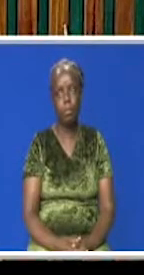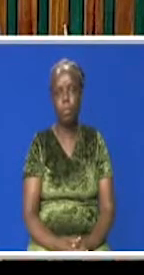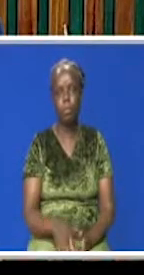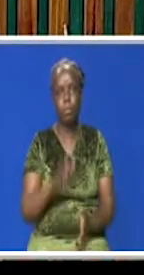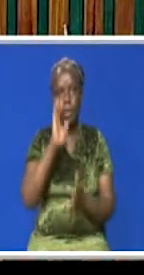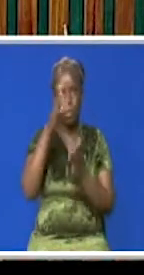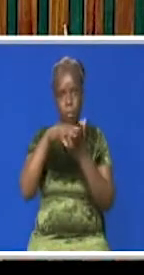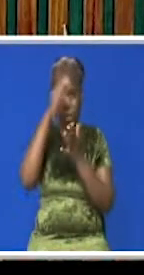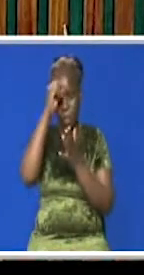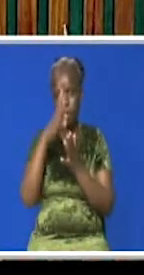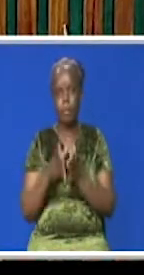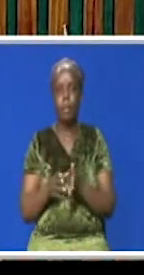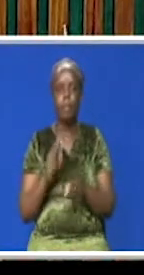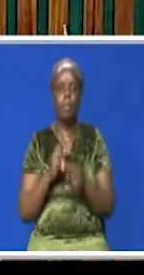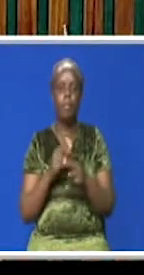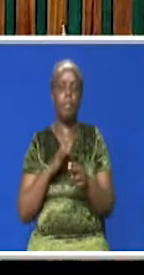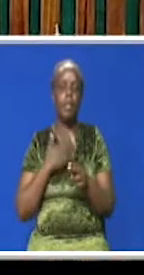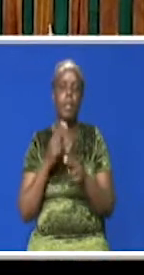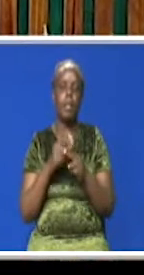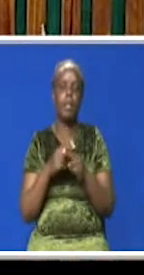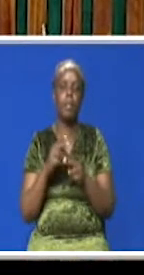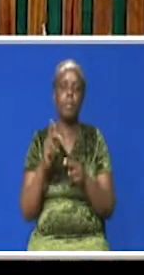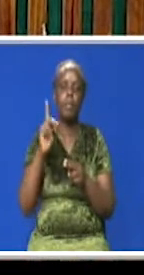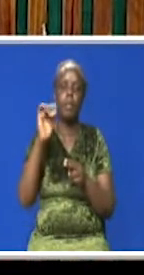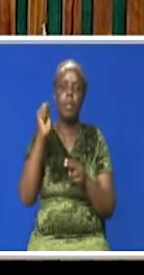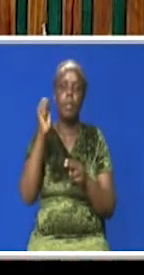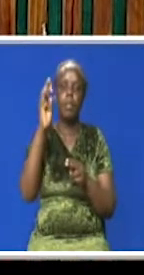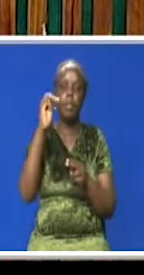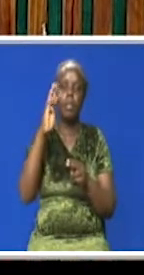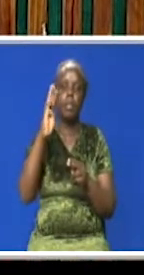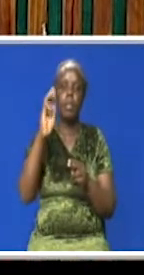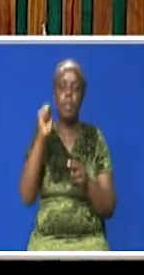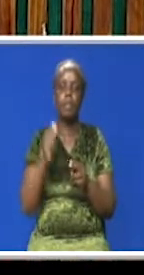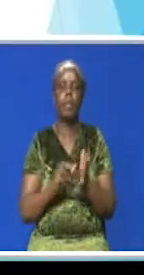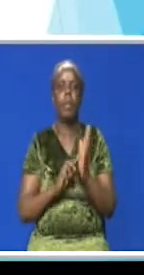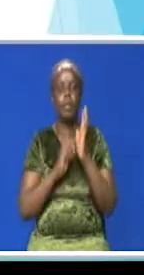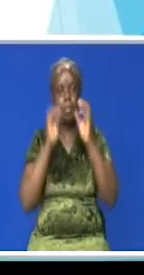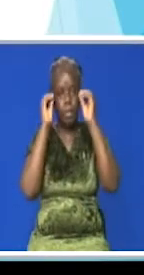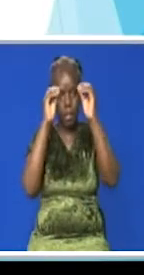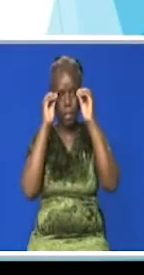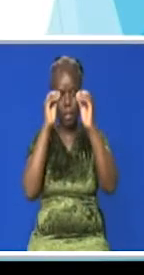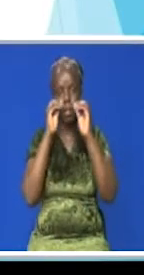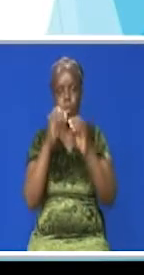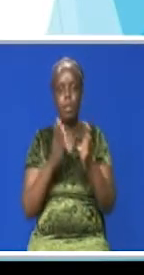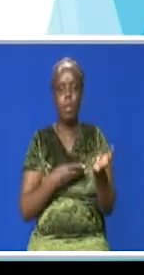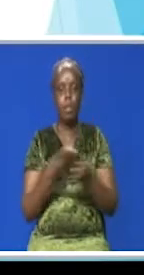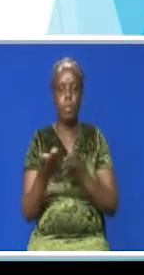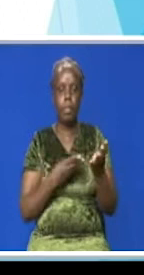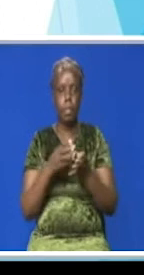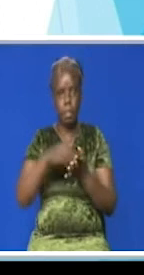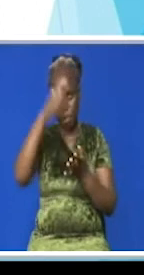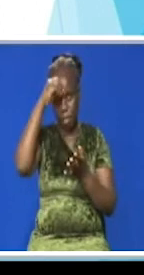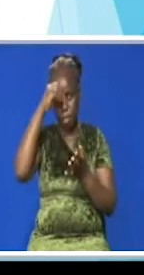Hello learner, my name is Teacher Stephen Kiamba. I'm presenting to you a business